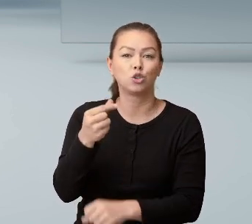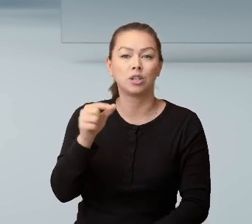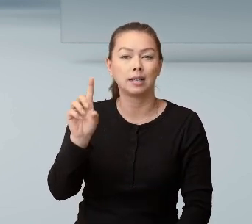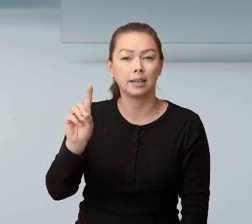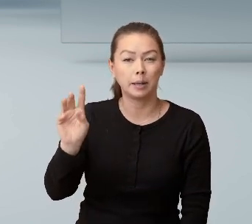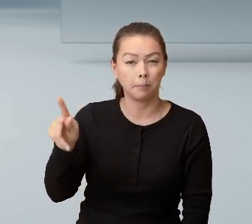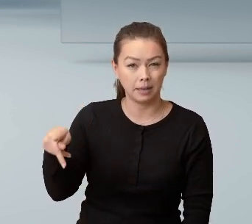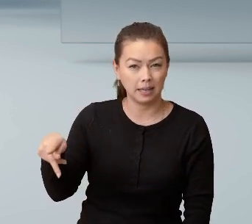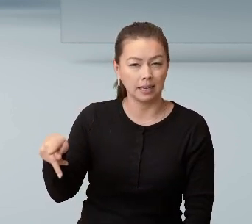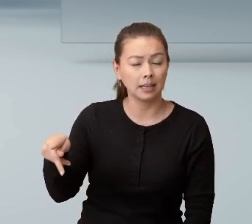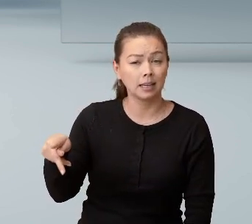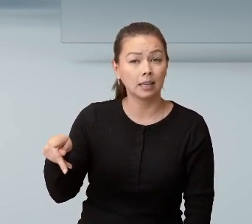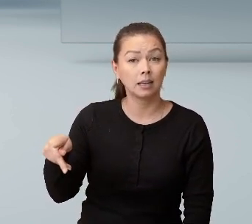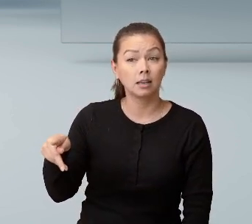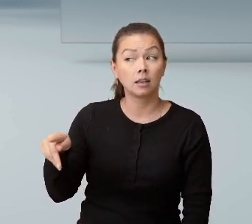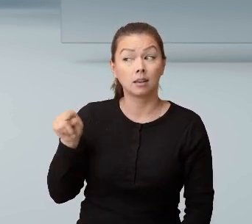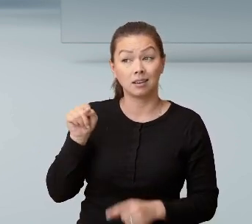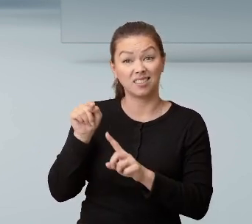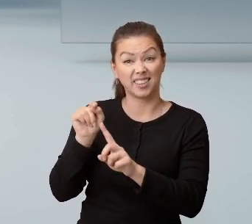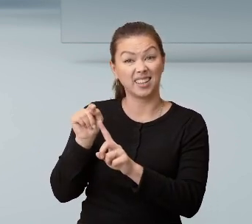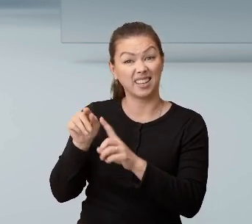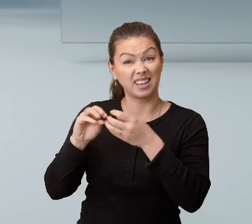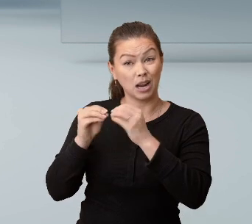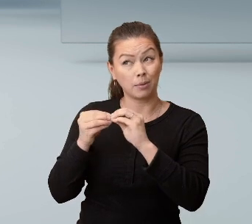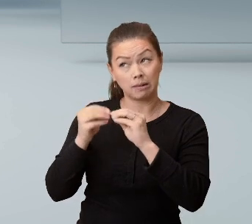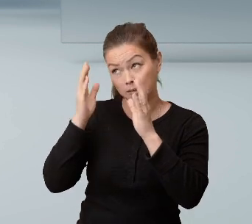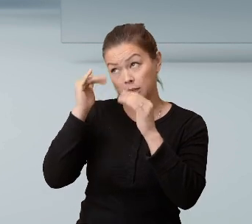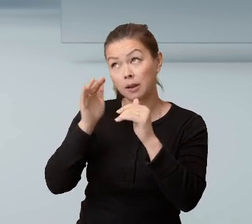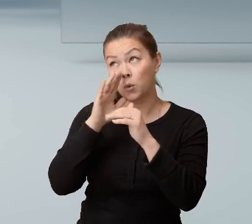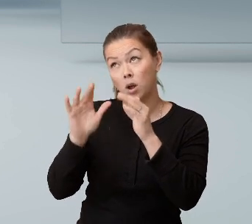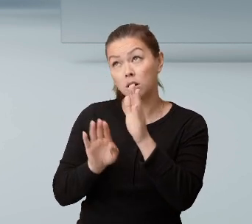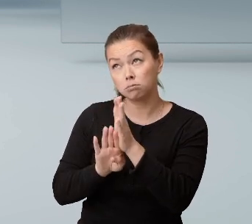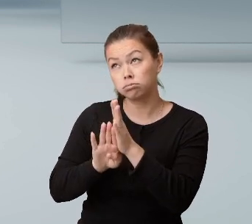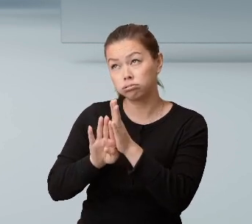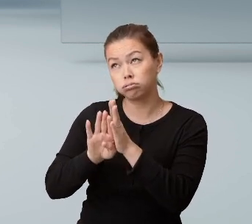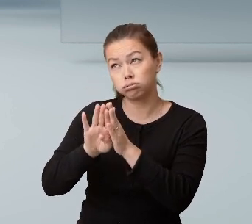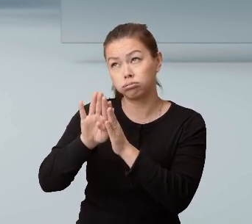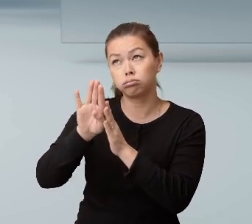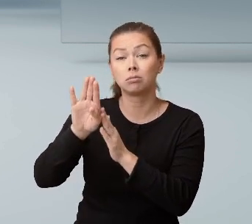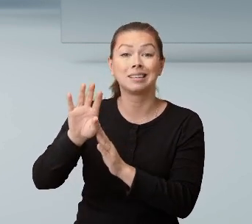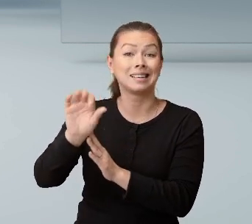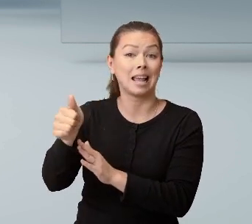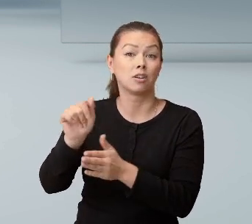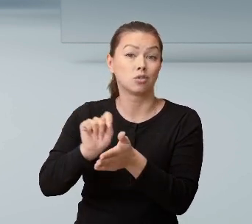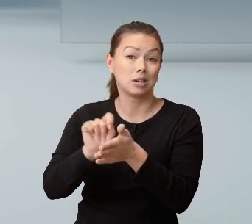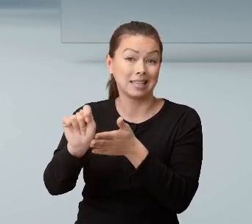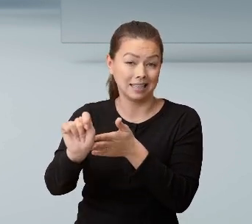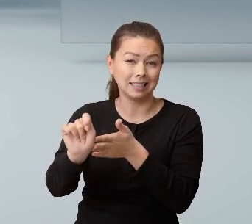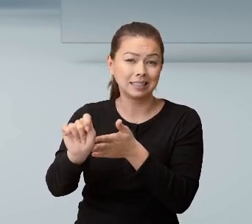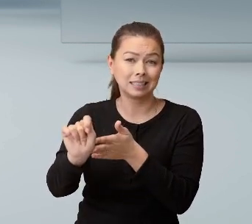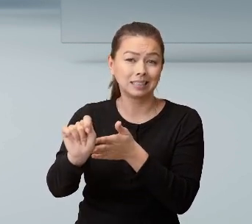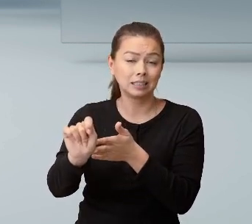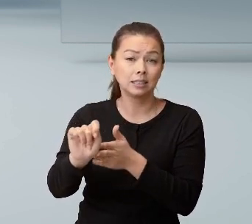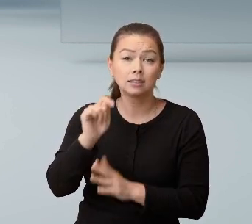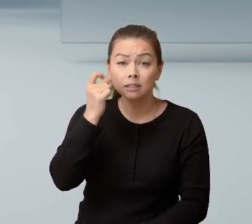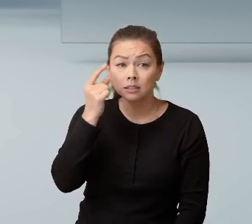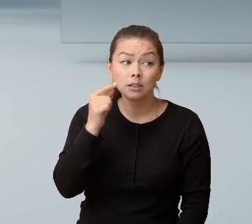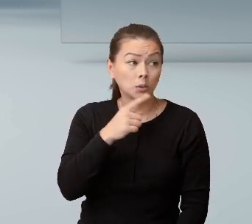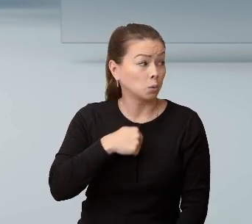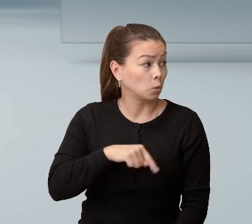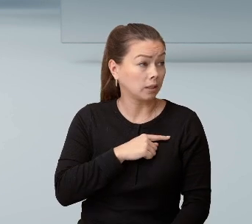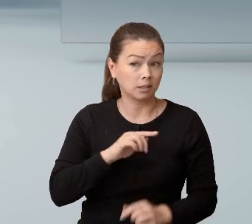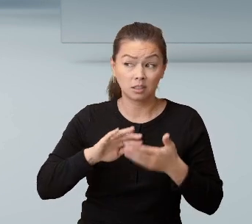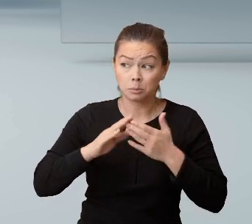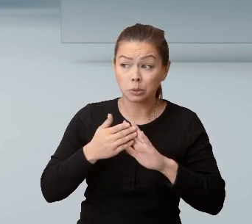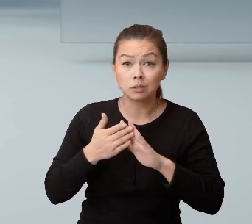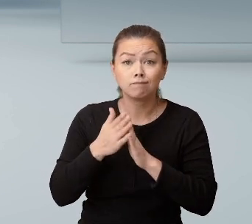study, that number is expected to hit around 10 trillion. Even though it pays to be in cybercrime, we as a community are looking